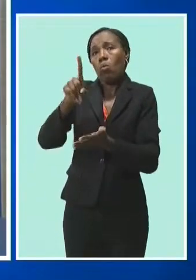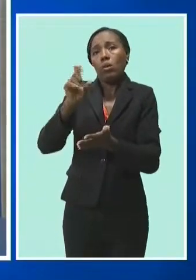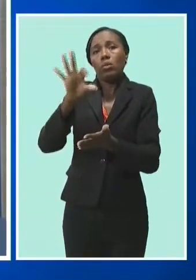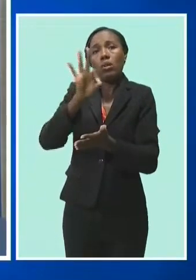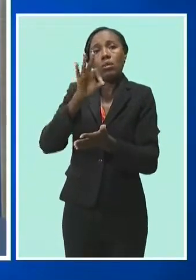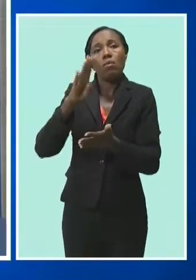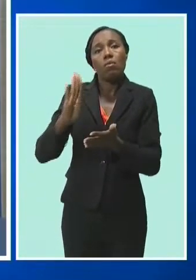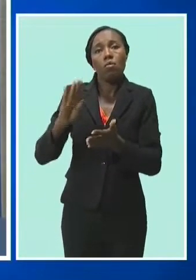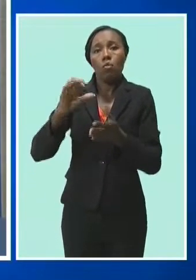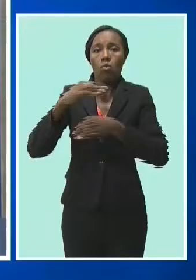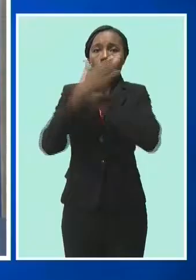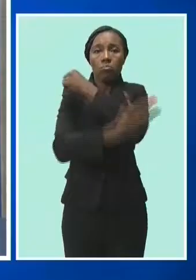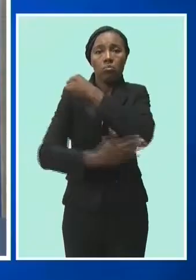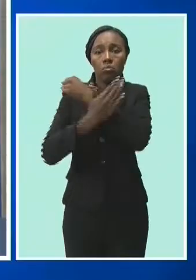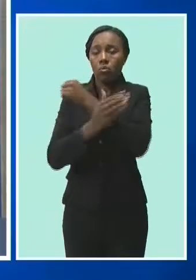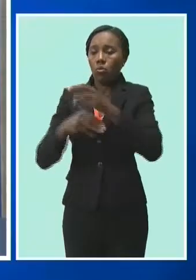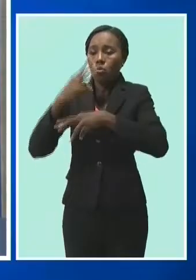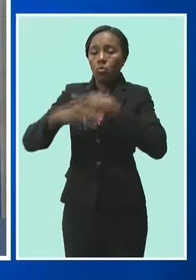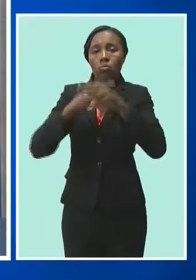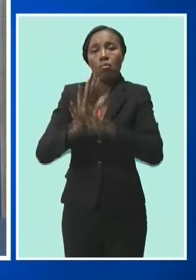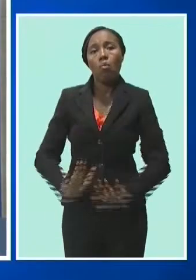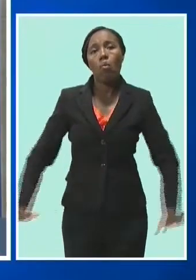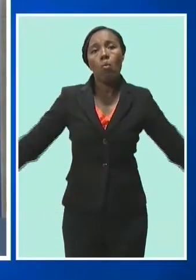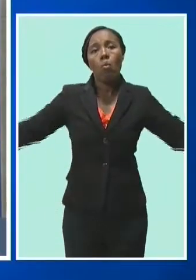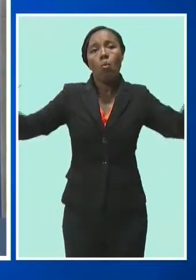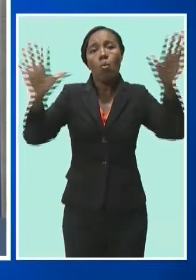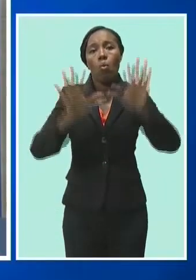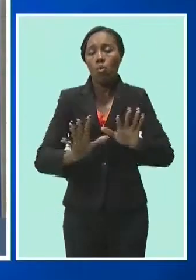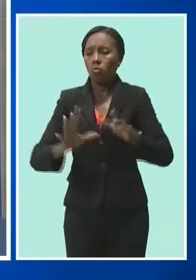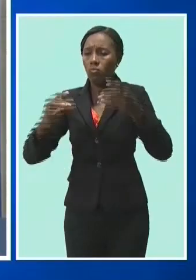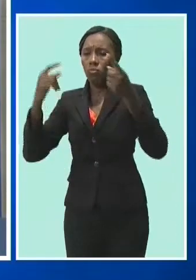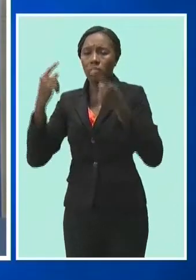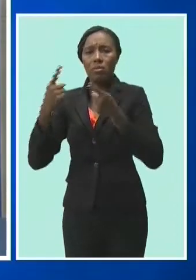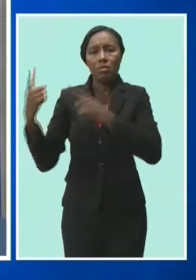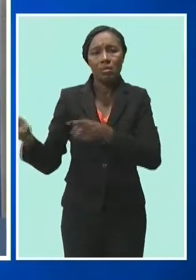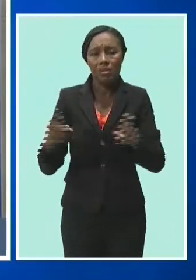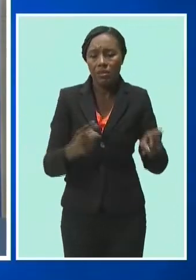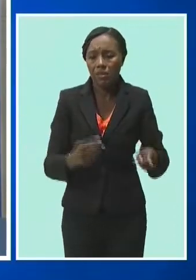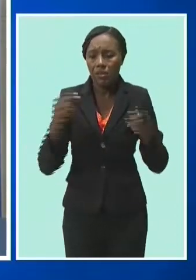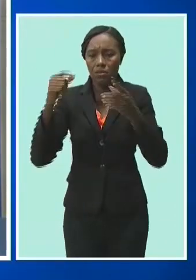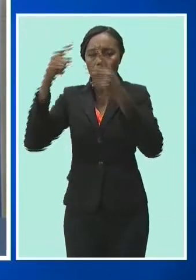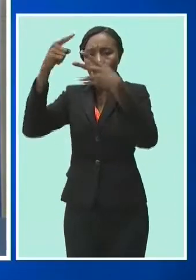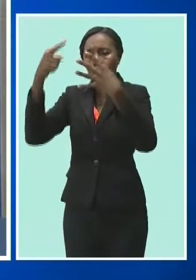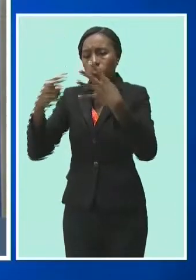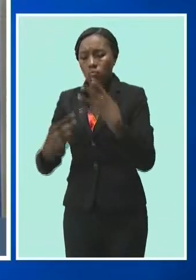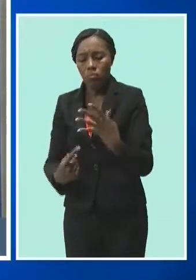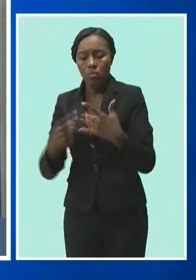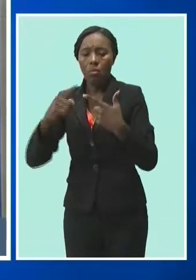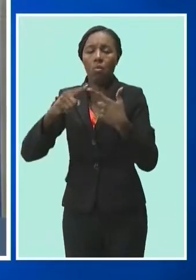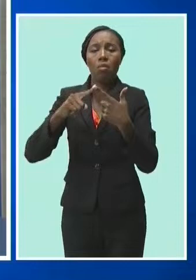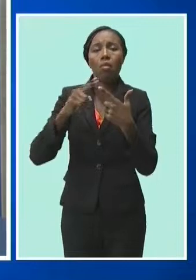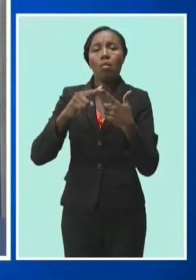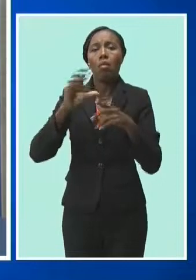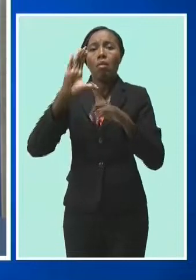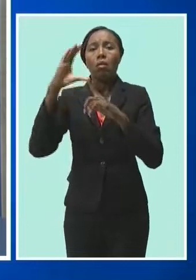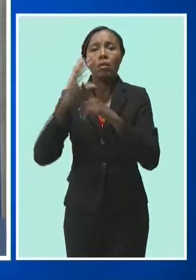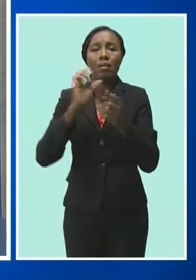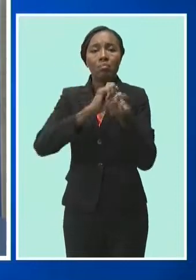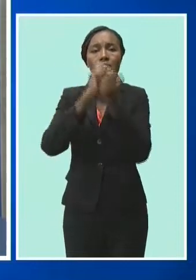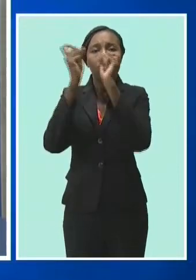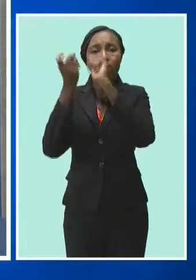which make up UNCTAD across the world, and they're had on topics that affect every single Barbadian. We talk about climate change, they talk